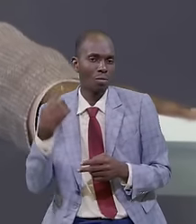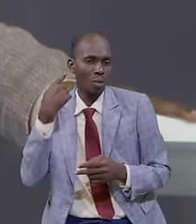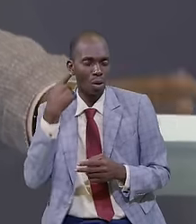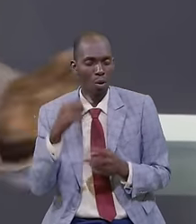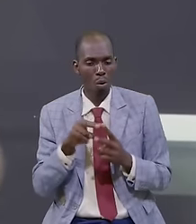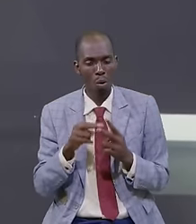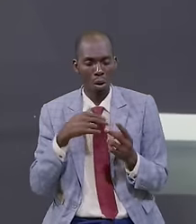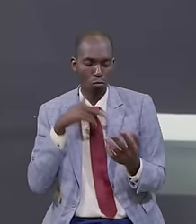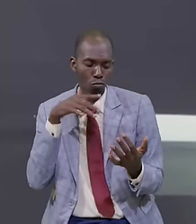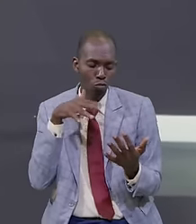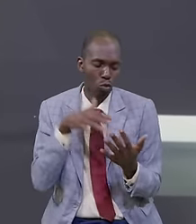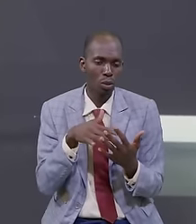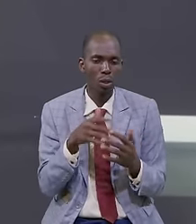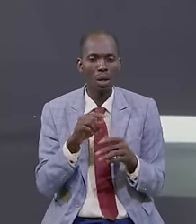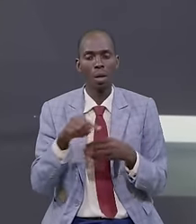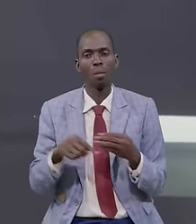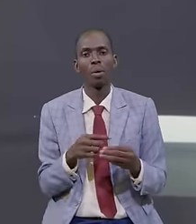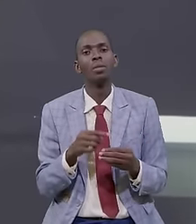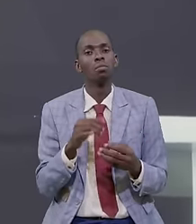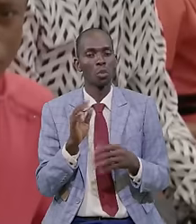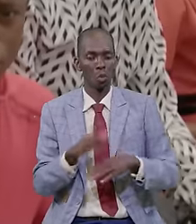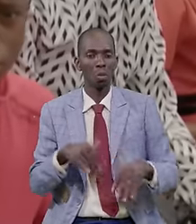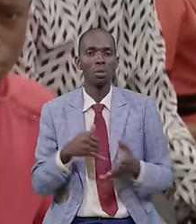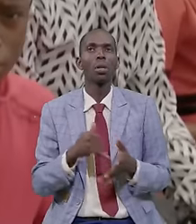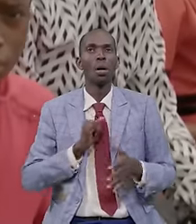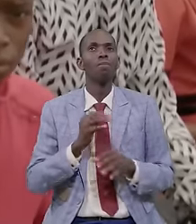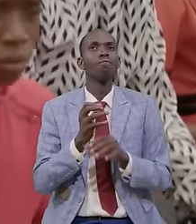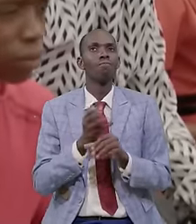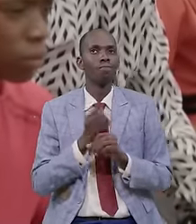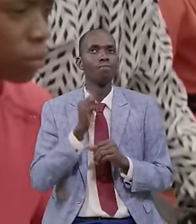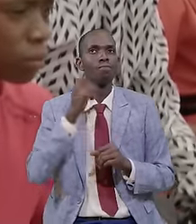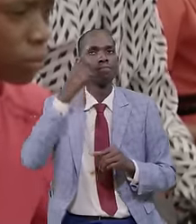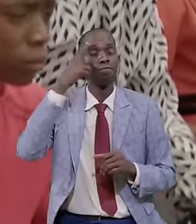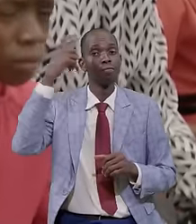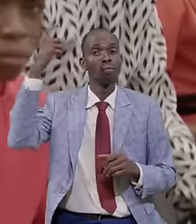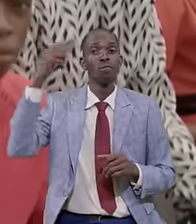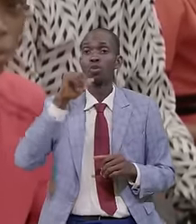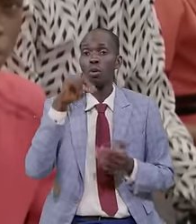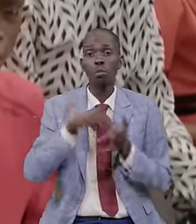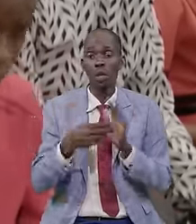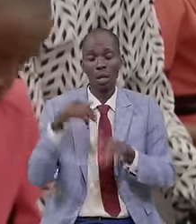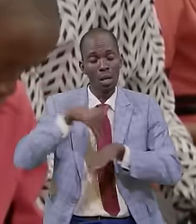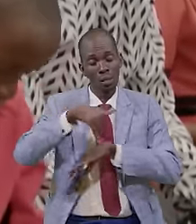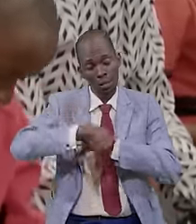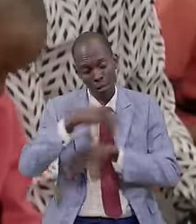I have a dream. Another dream comes. I just read.